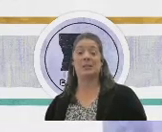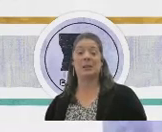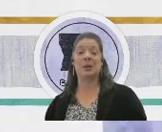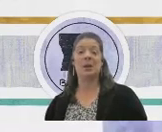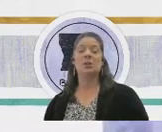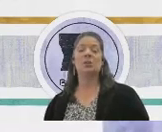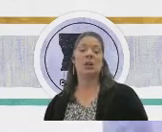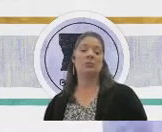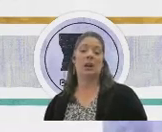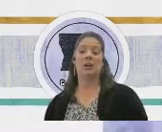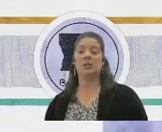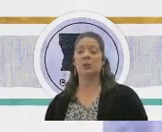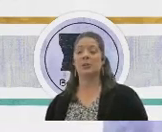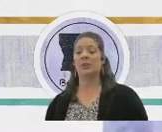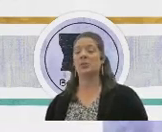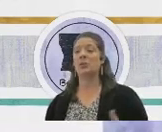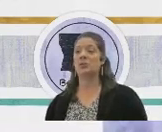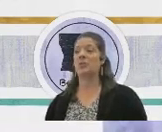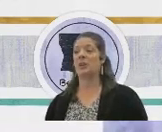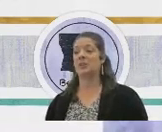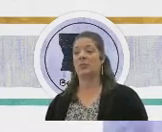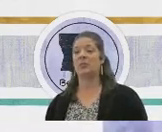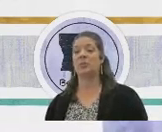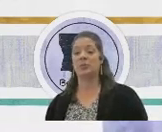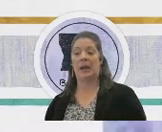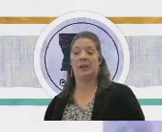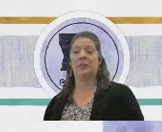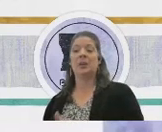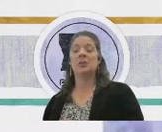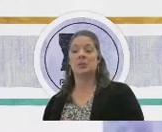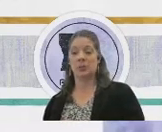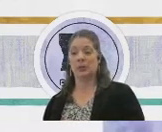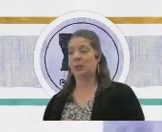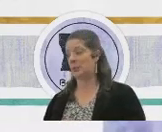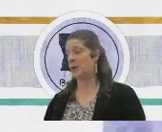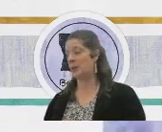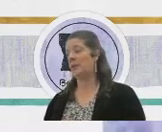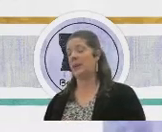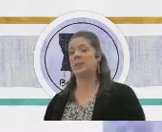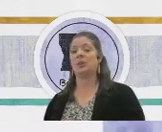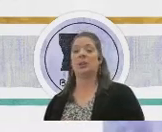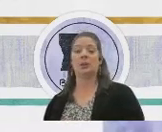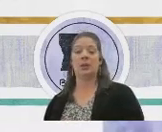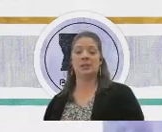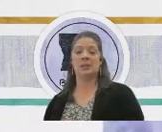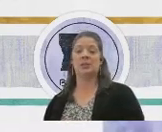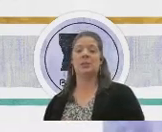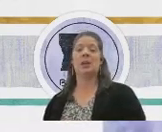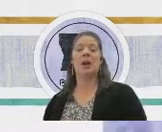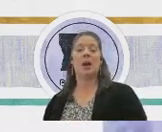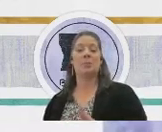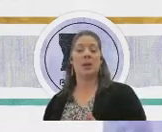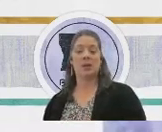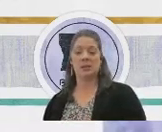CCCBC system to childcare exclusively. So we do know that some of you do have those early publicly funded early learning